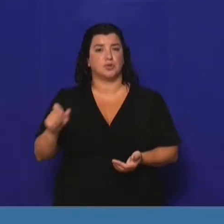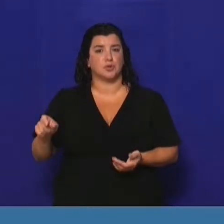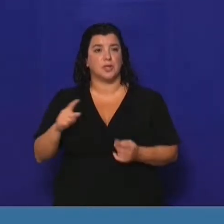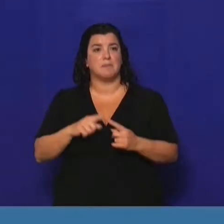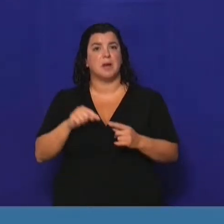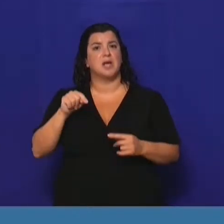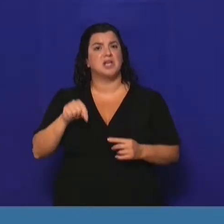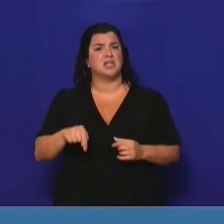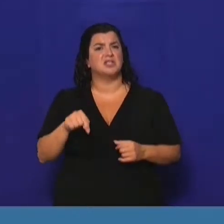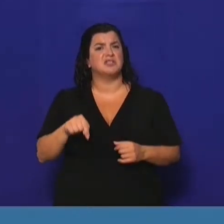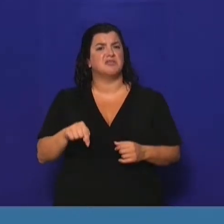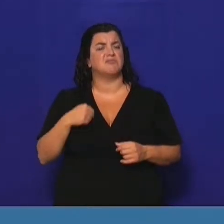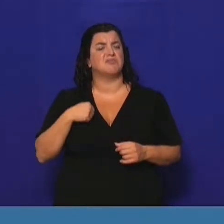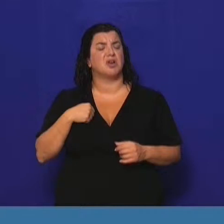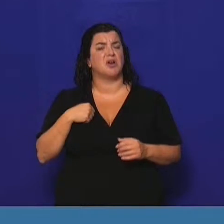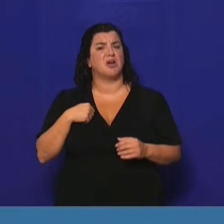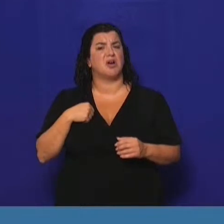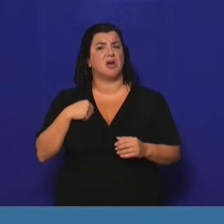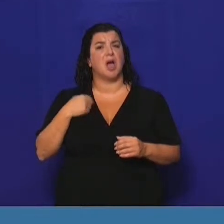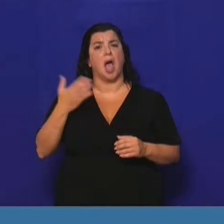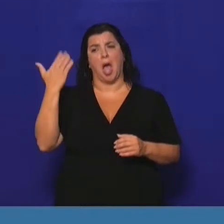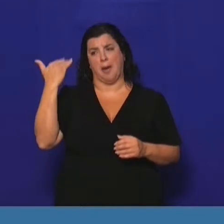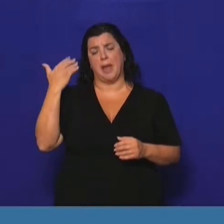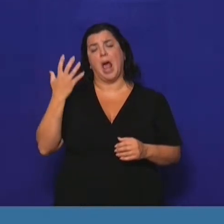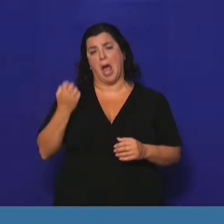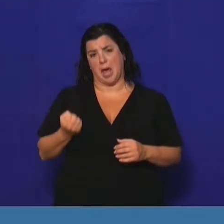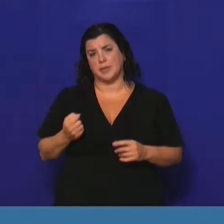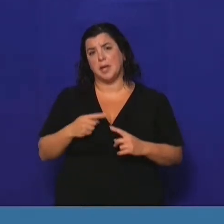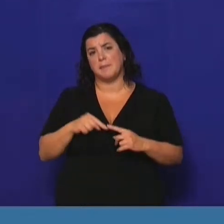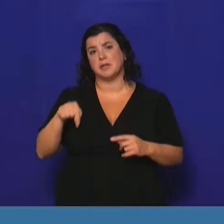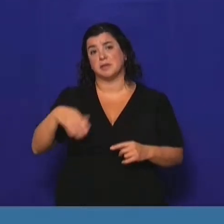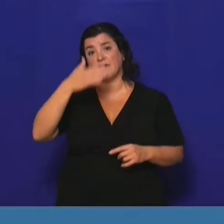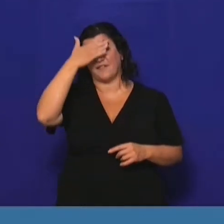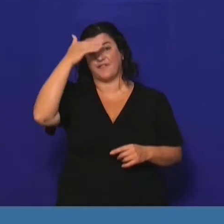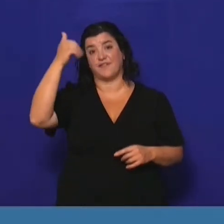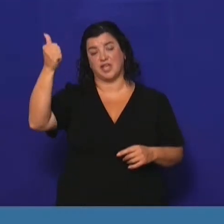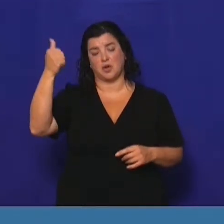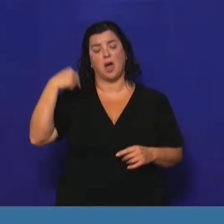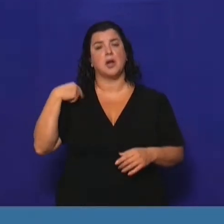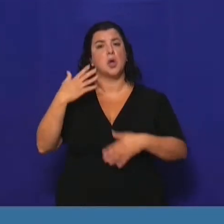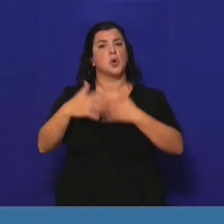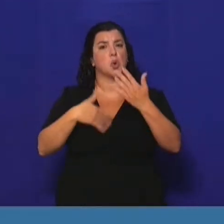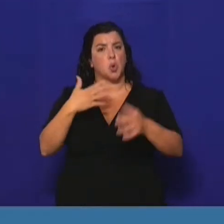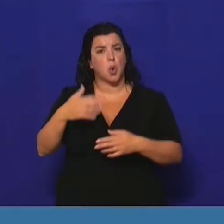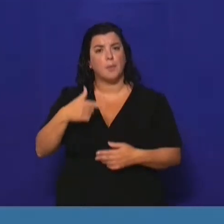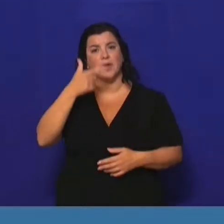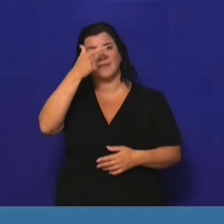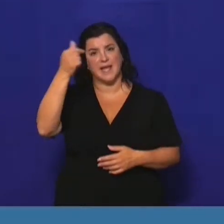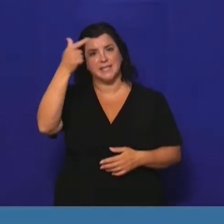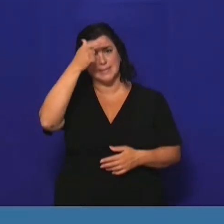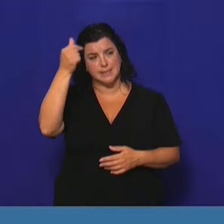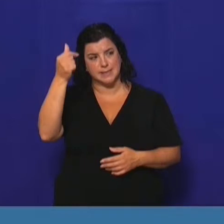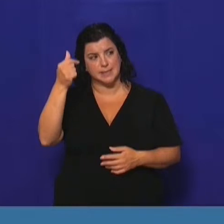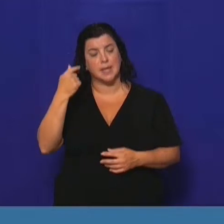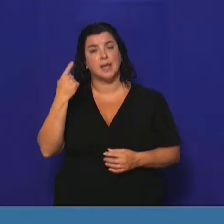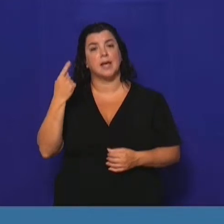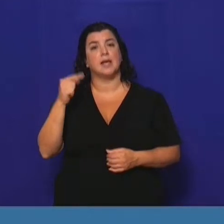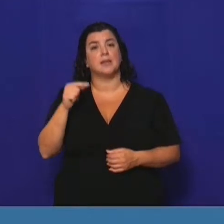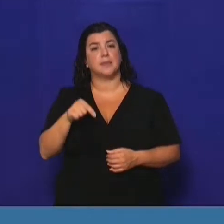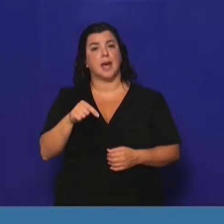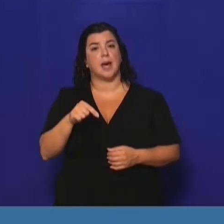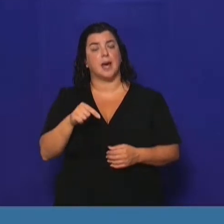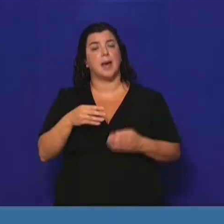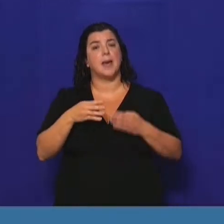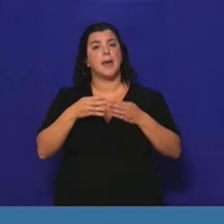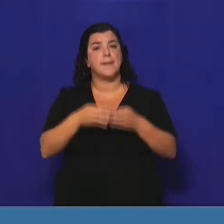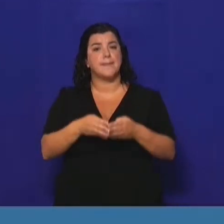il-każijiet eventwalment imbagħad kienu fiequ wkoll, huma bħajna għaddejjin nagħmlu lit-testjar ukoll tal-immigranti għaliex huwa